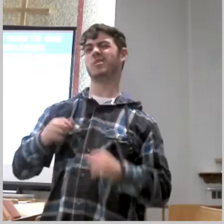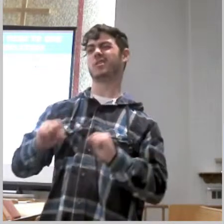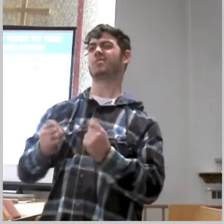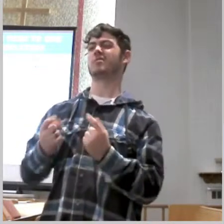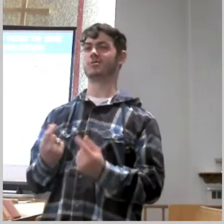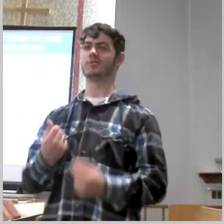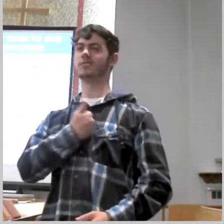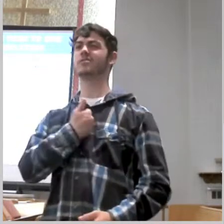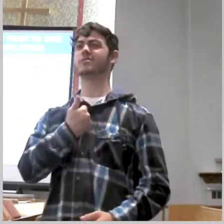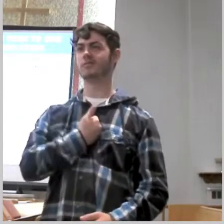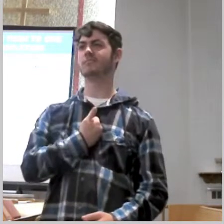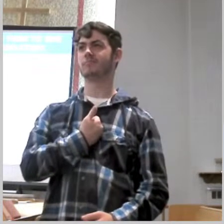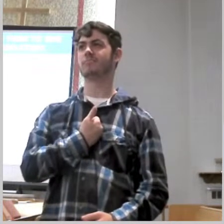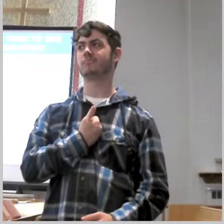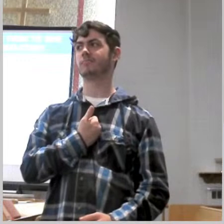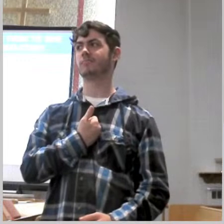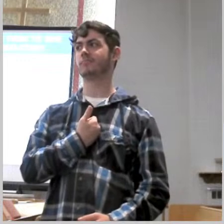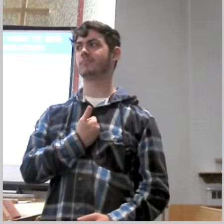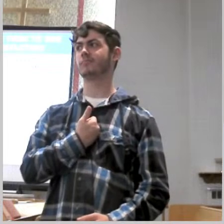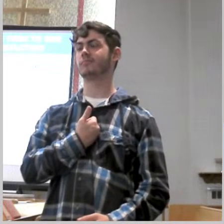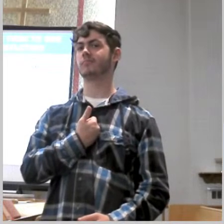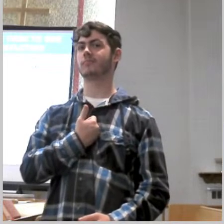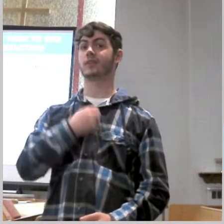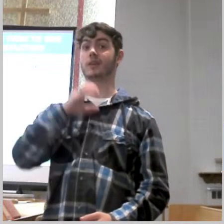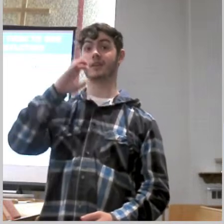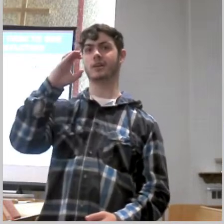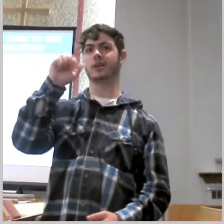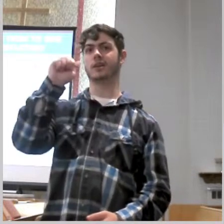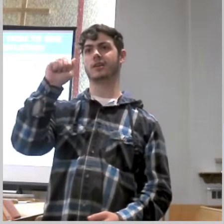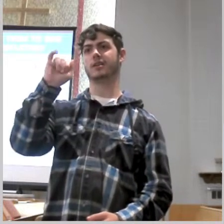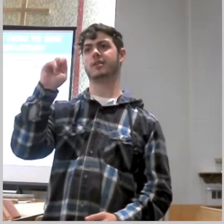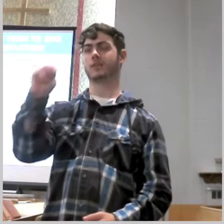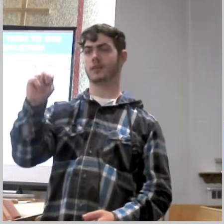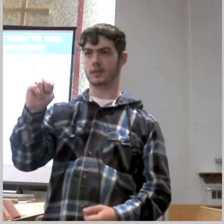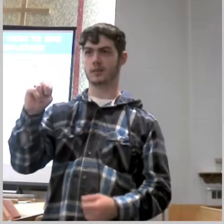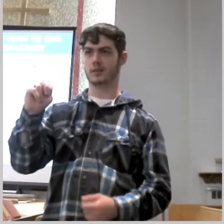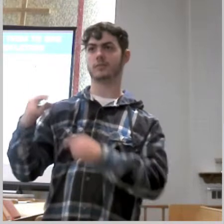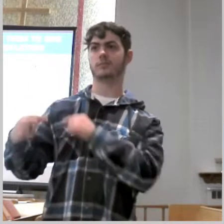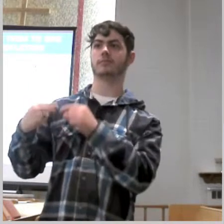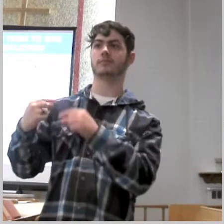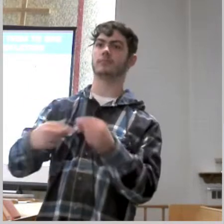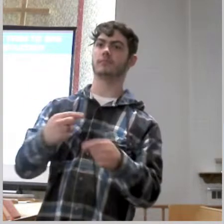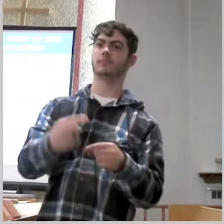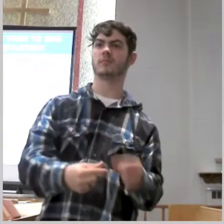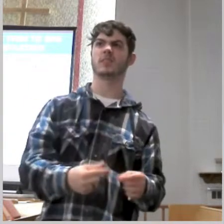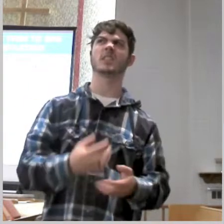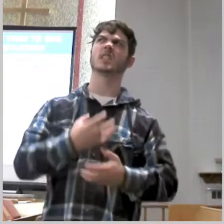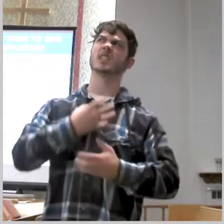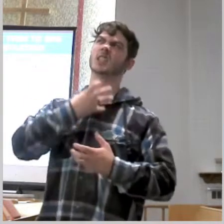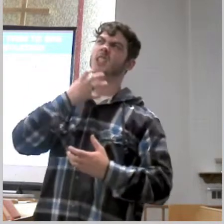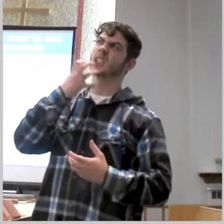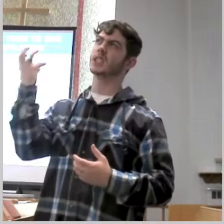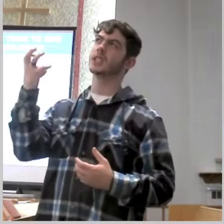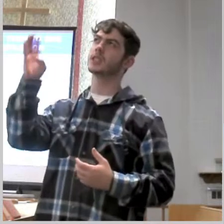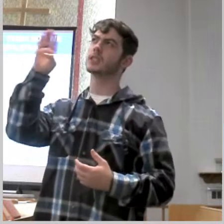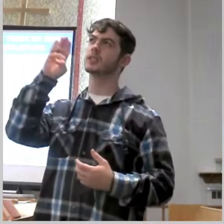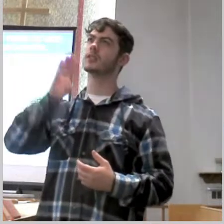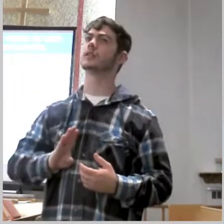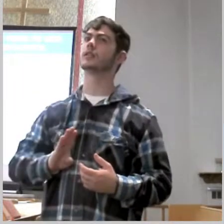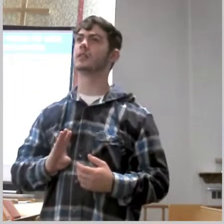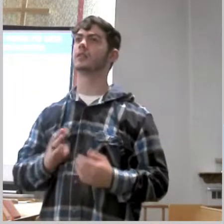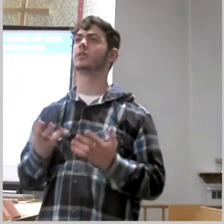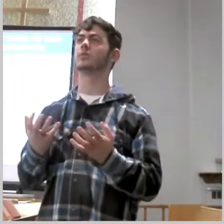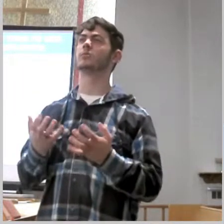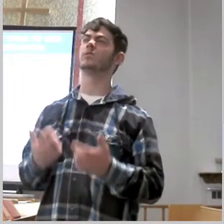our own. This was Cain's descendants, by the way, who were angry at God, who wanted to live